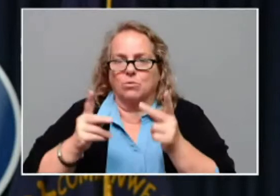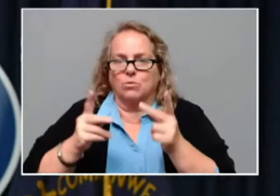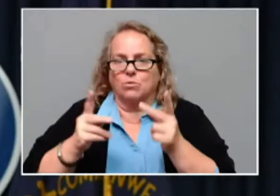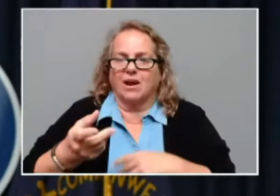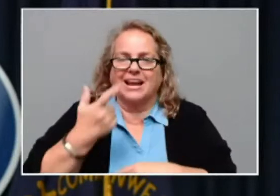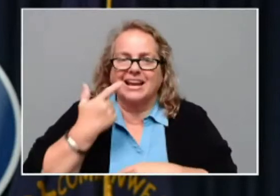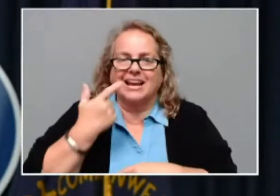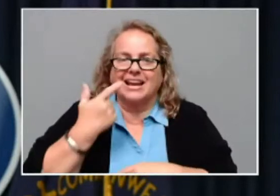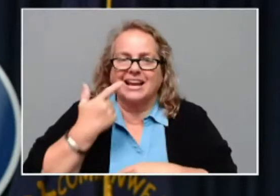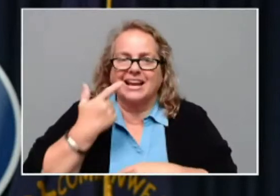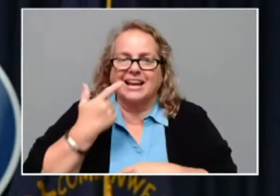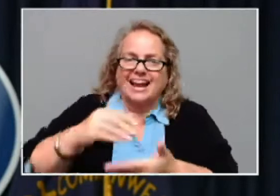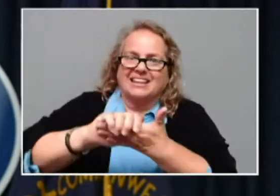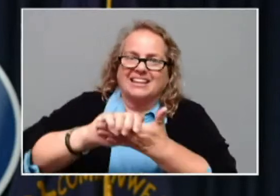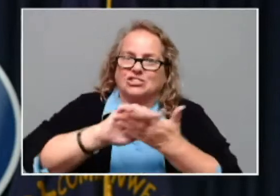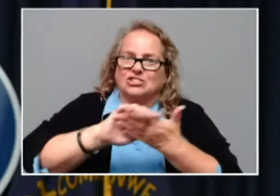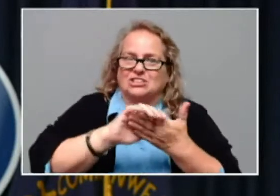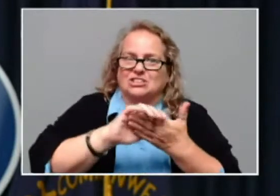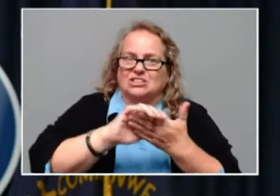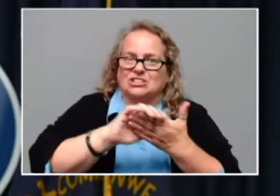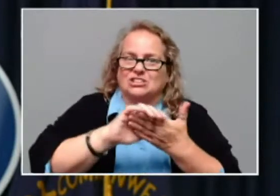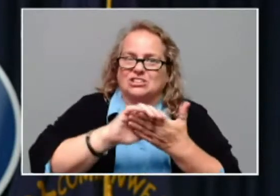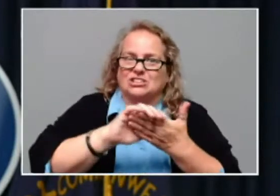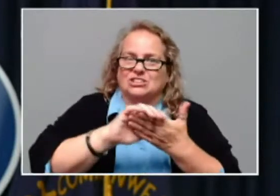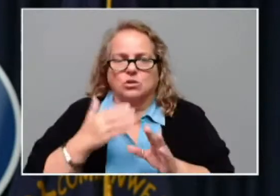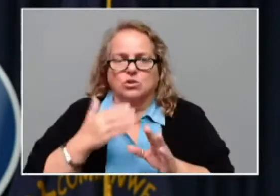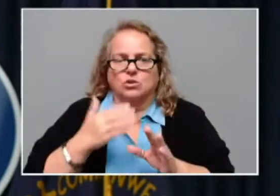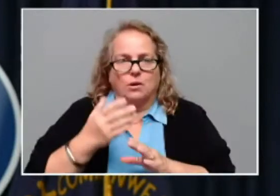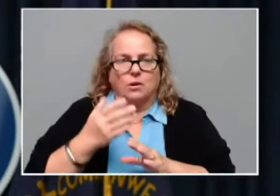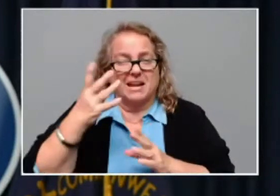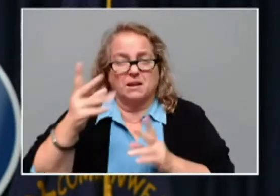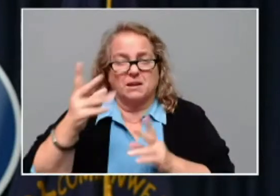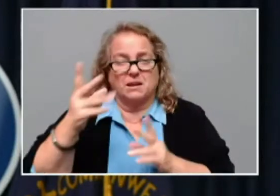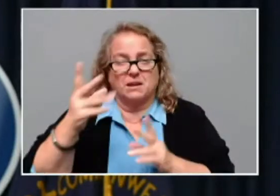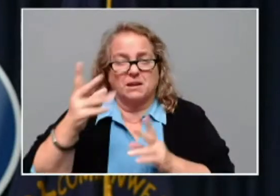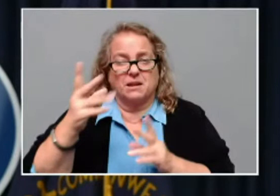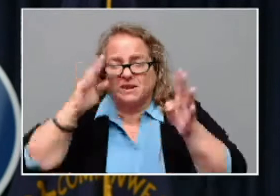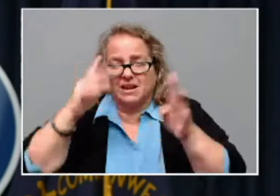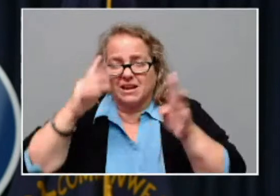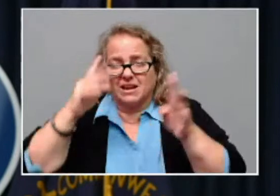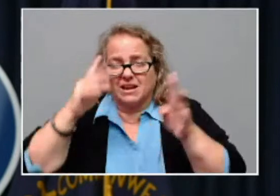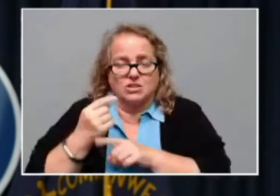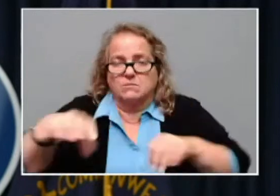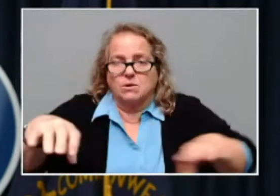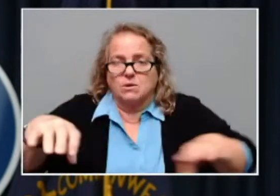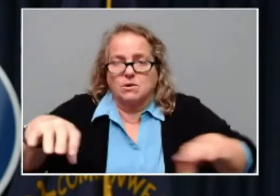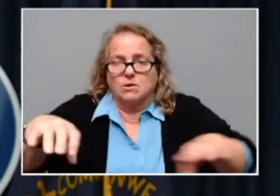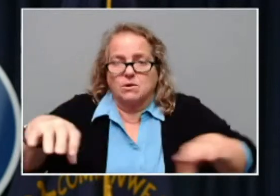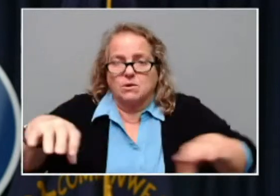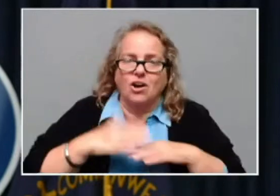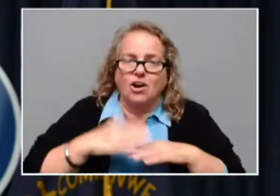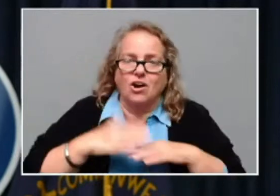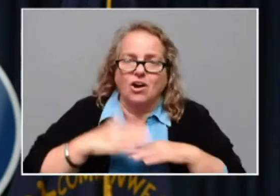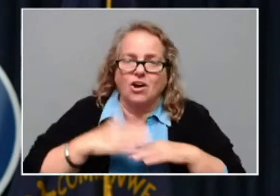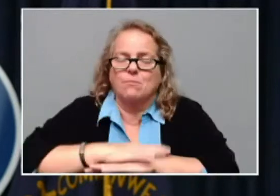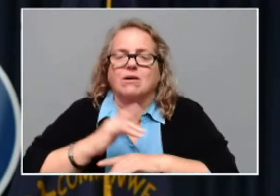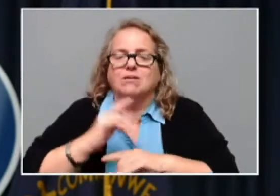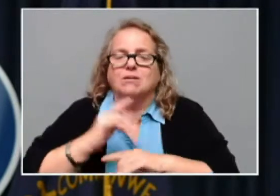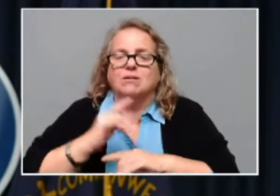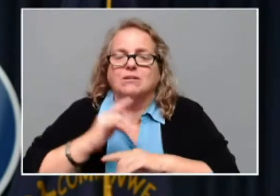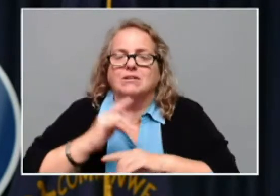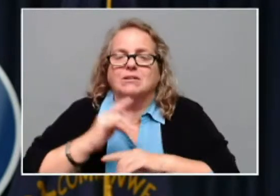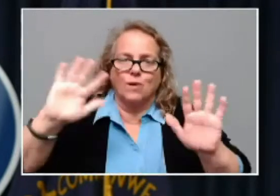during Halloween last year, where people could set out candy on a table, still smile and wave. That keeps the kids safe. It